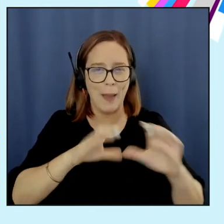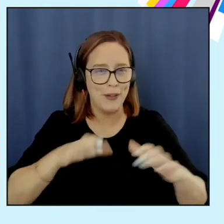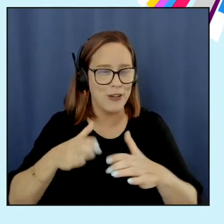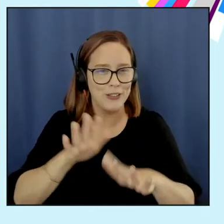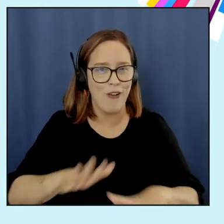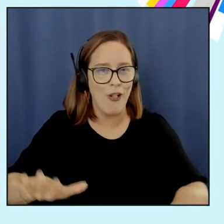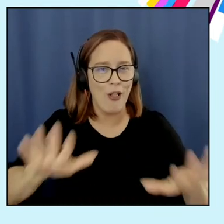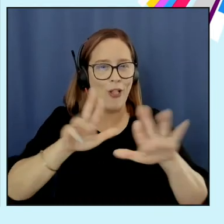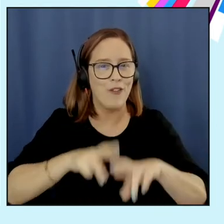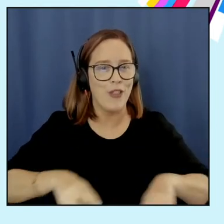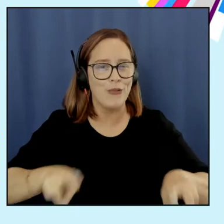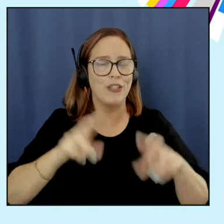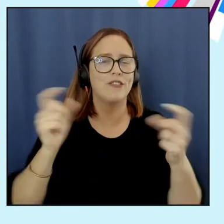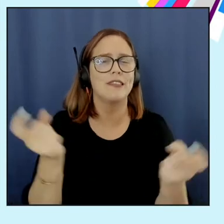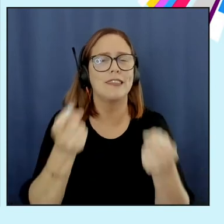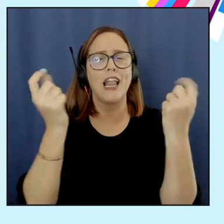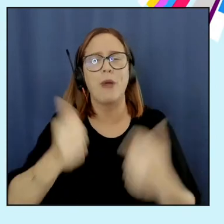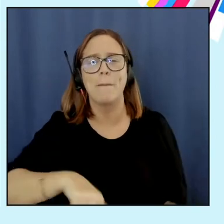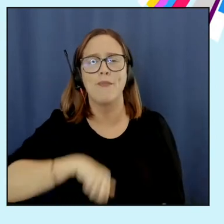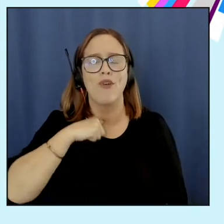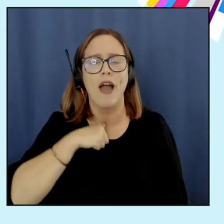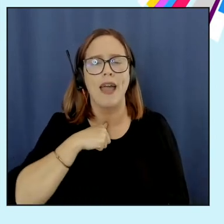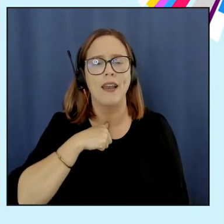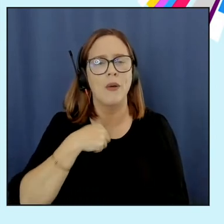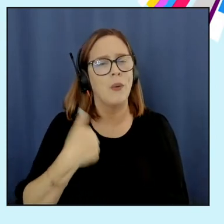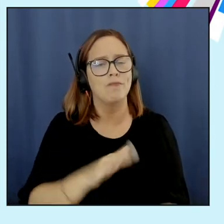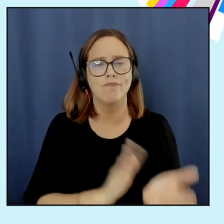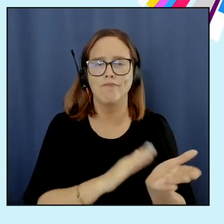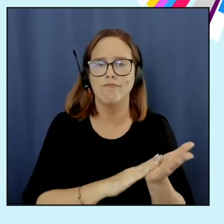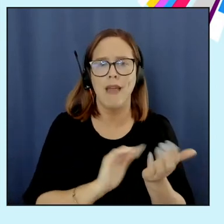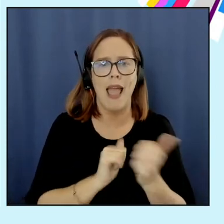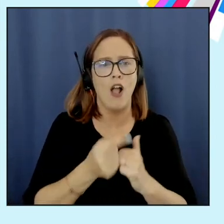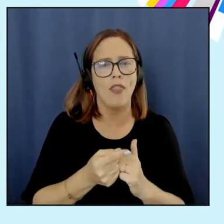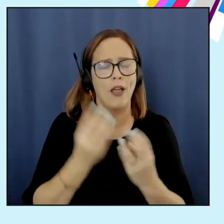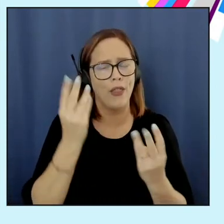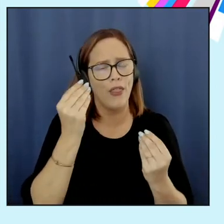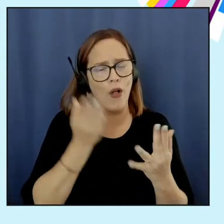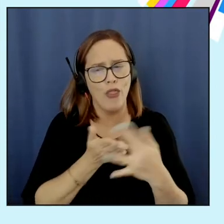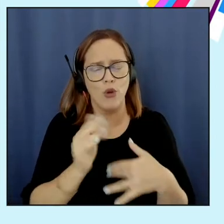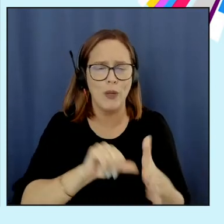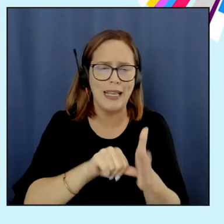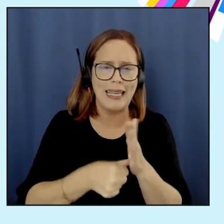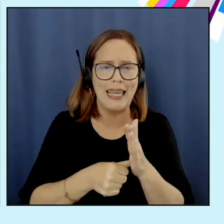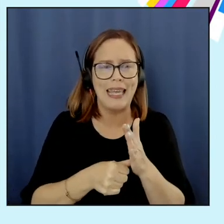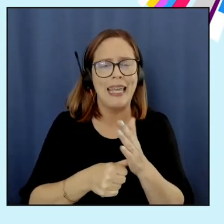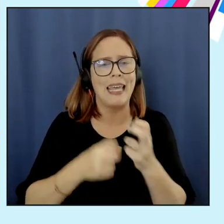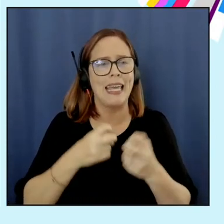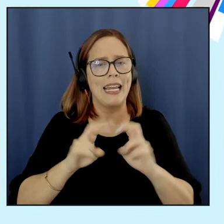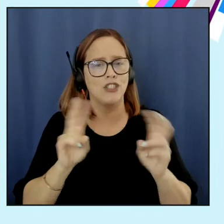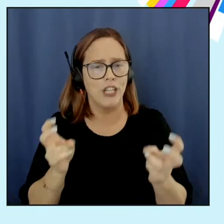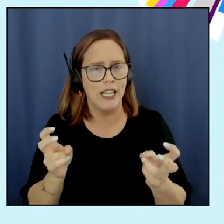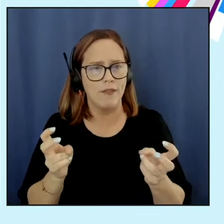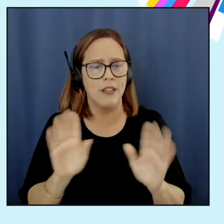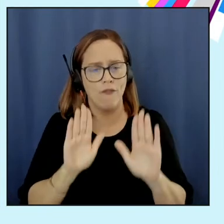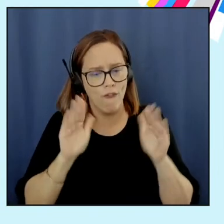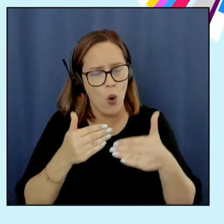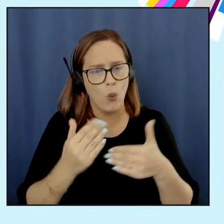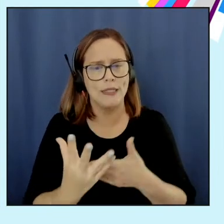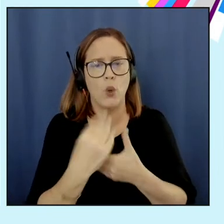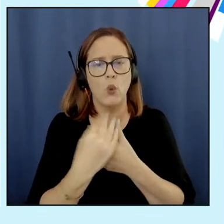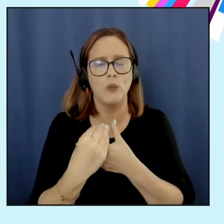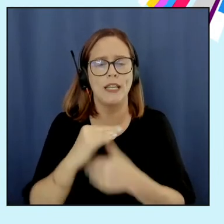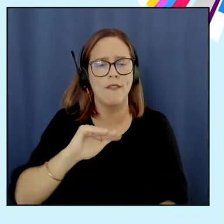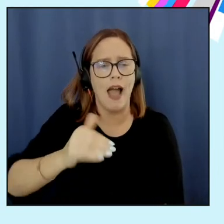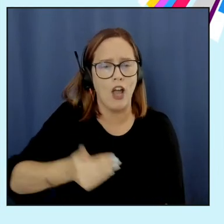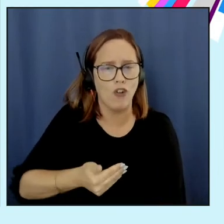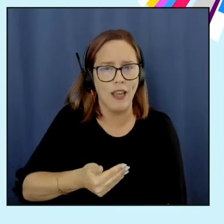how they've thought through key initiatives to focus on, like education and inclusive hiring. Definitely a win for some is a win for